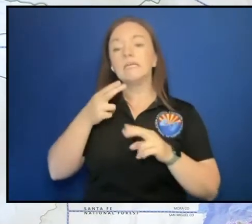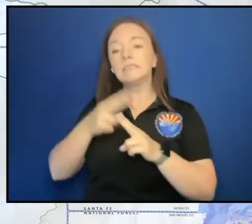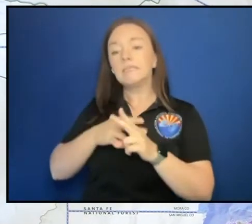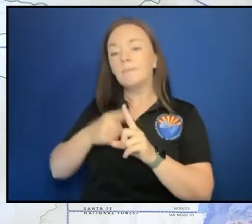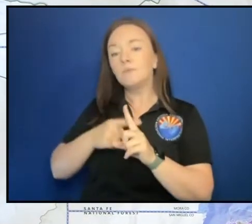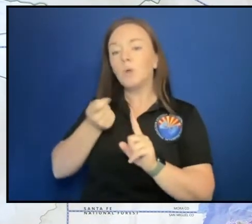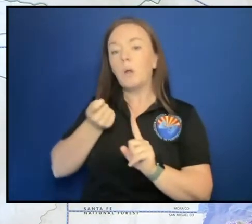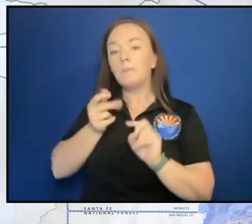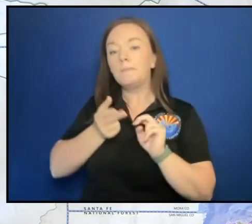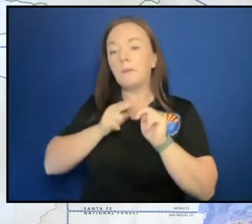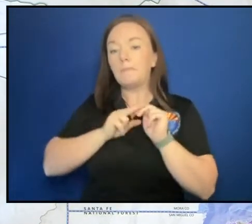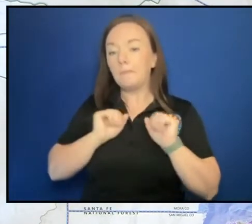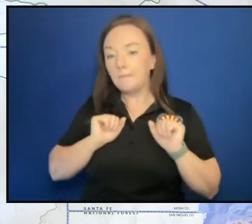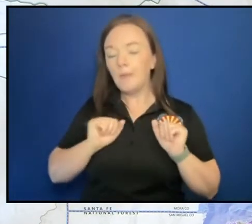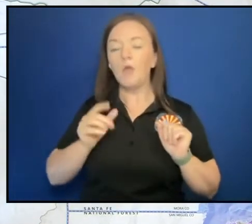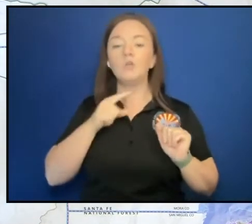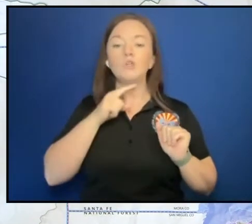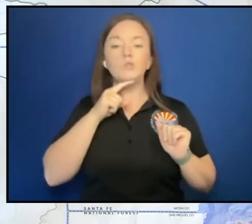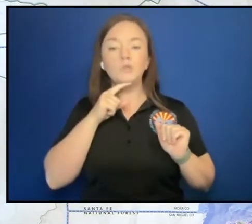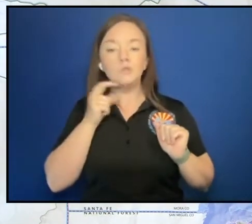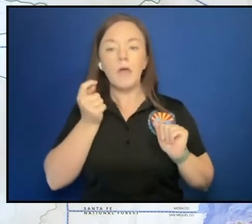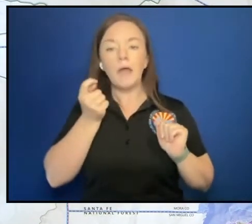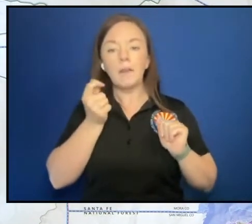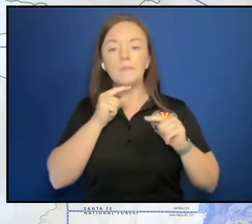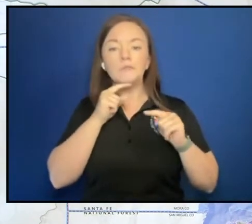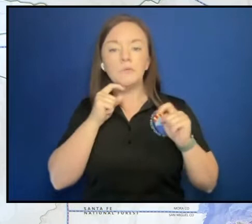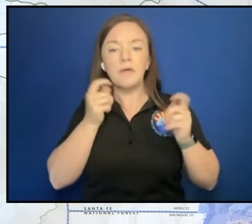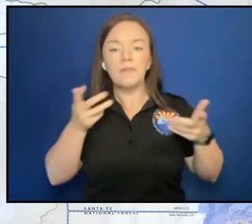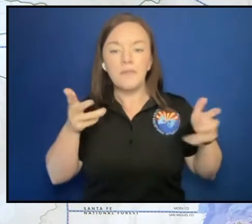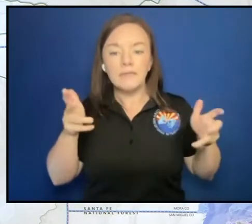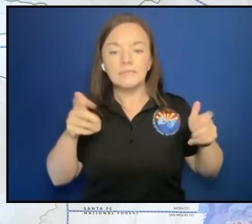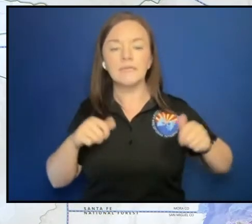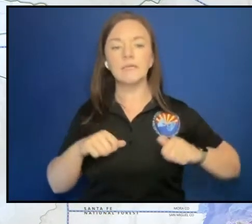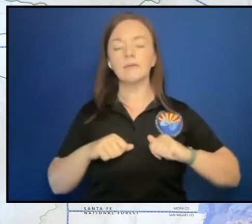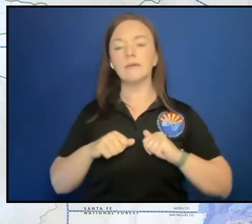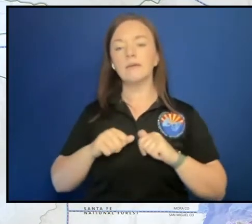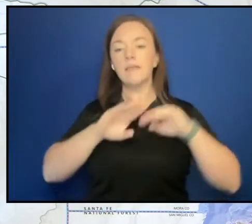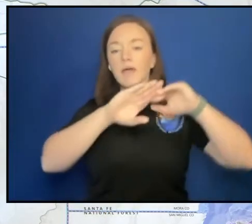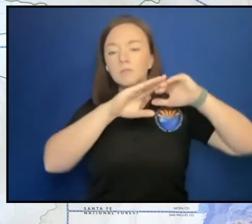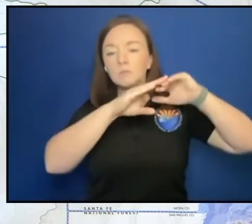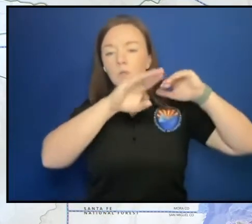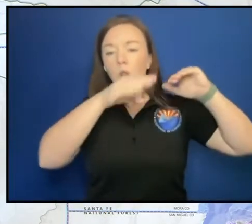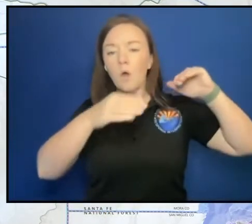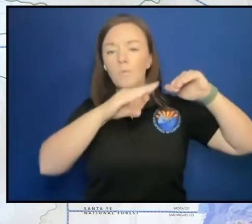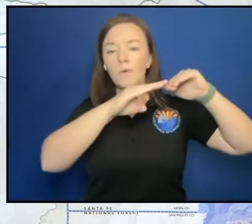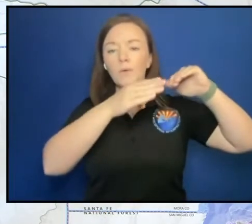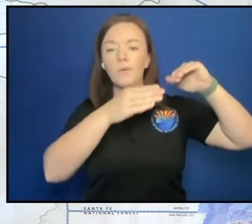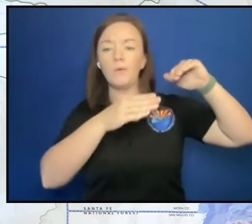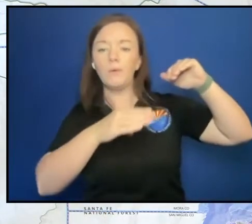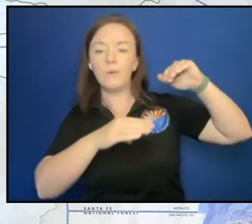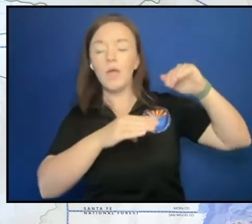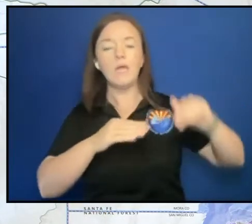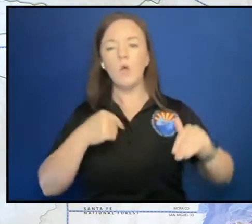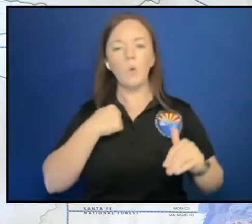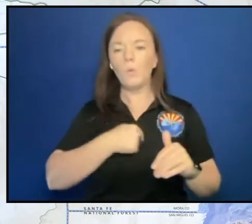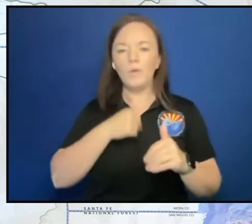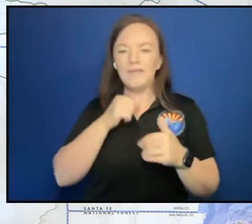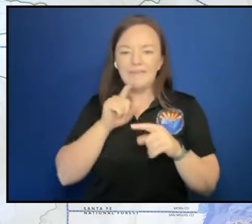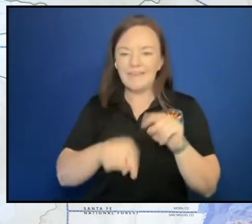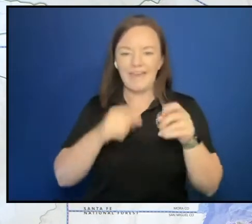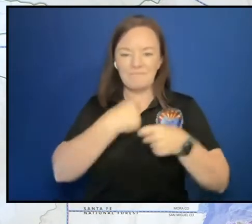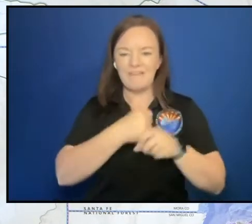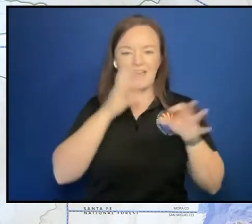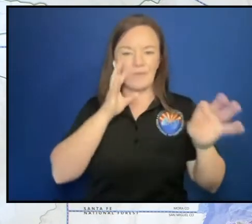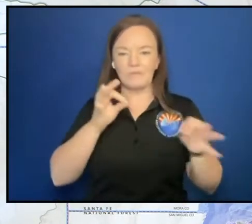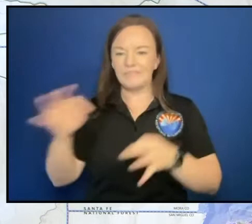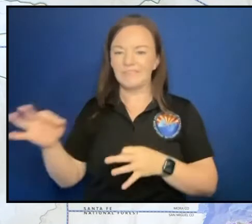slightly dry it out. We're only going to, slightly increase the slope. We don't get to do all that. There's a lot of different variables that we don't control that's